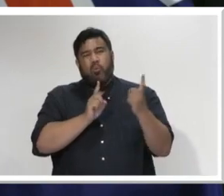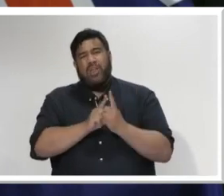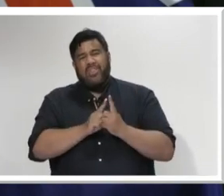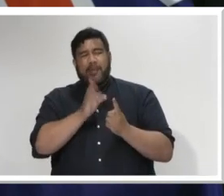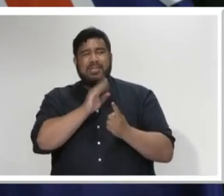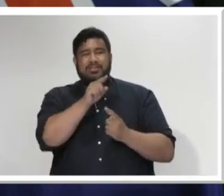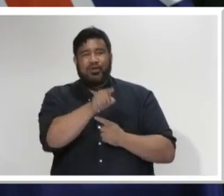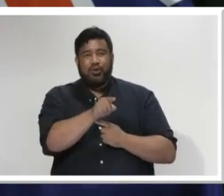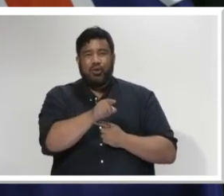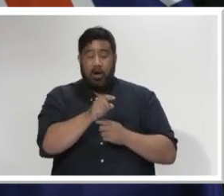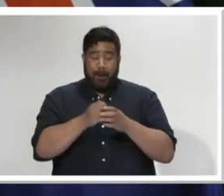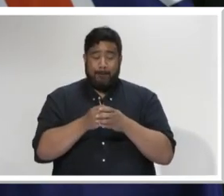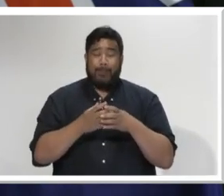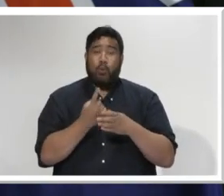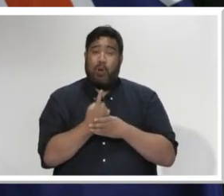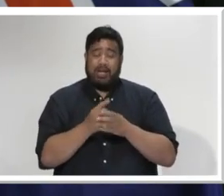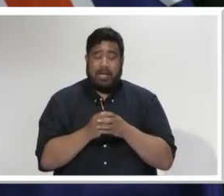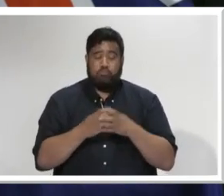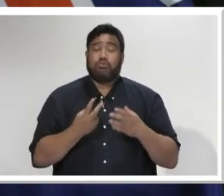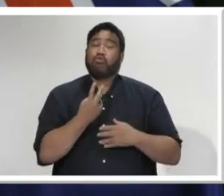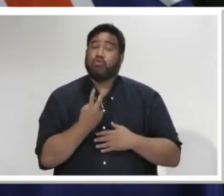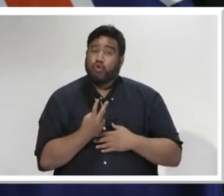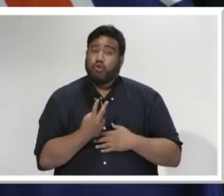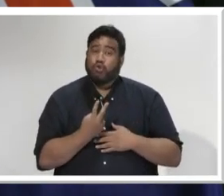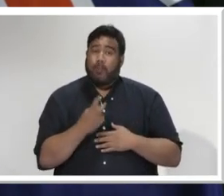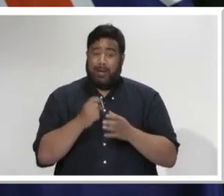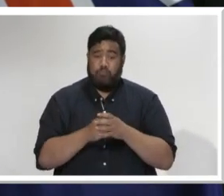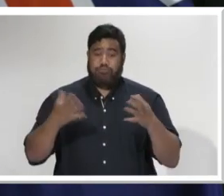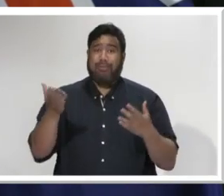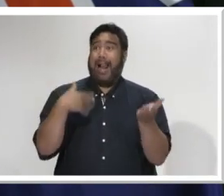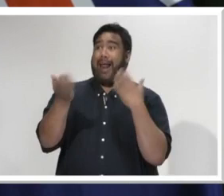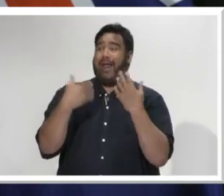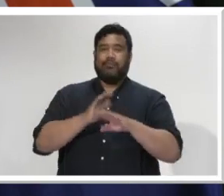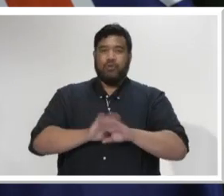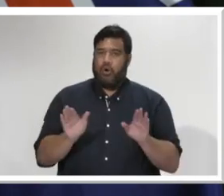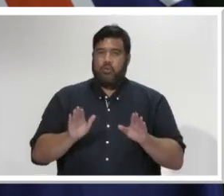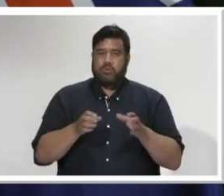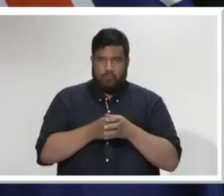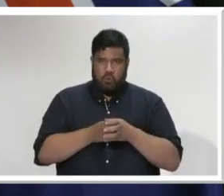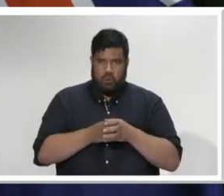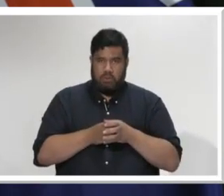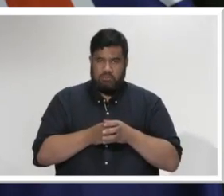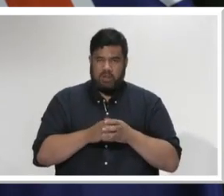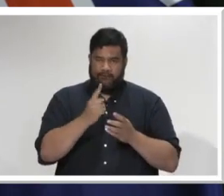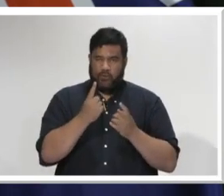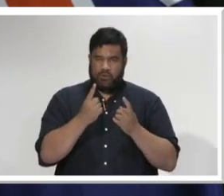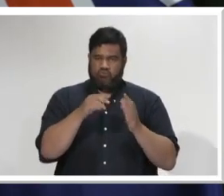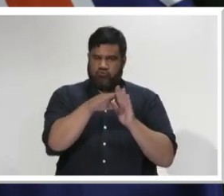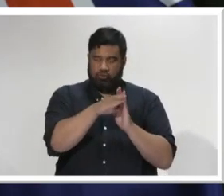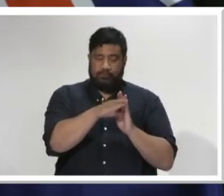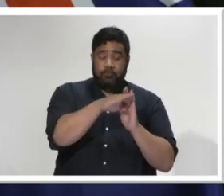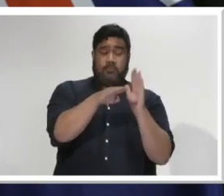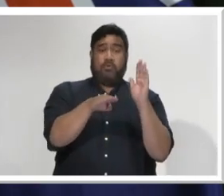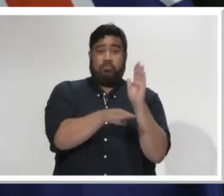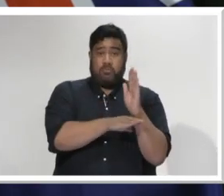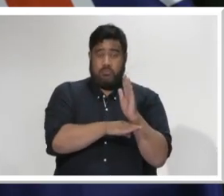bubble. Keep it exclusive though, keep it small. Secondly, the principle for businesses and